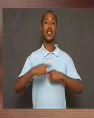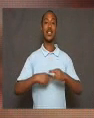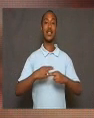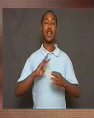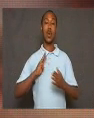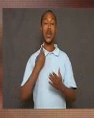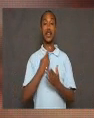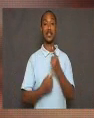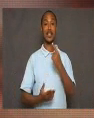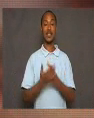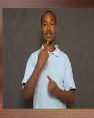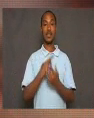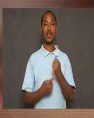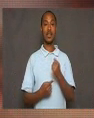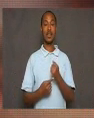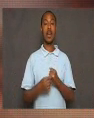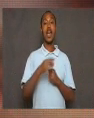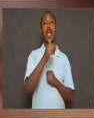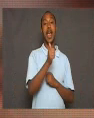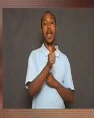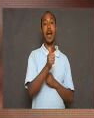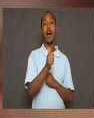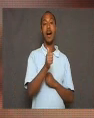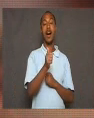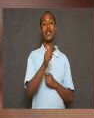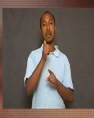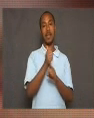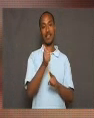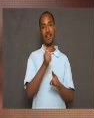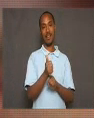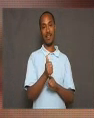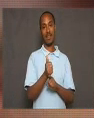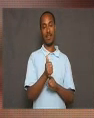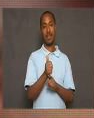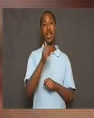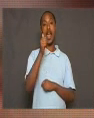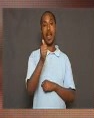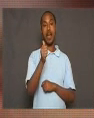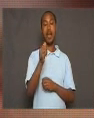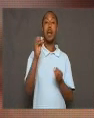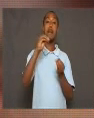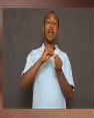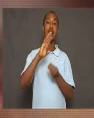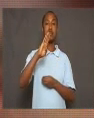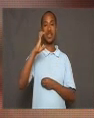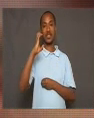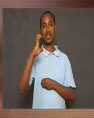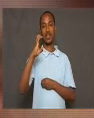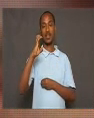we discussed had A as a metal. A plus